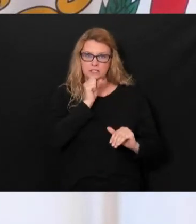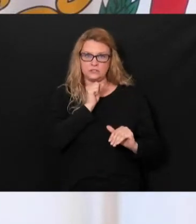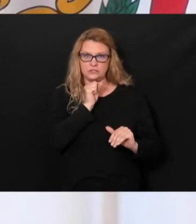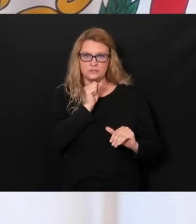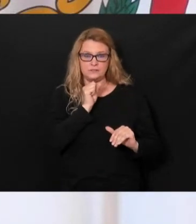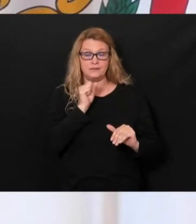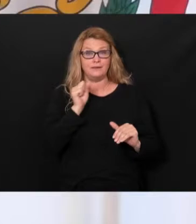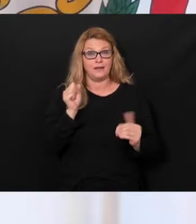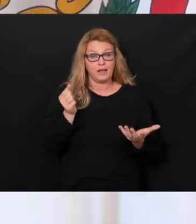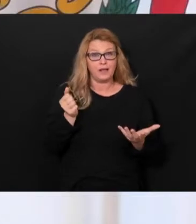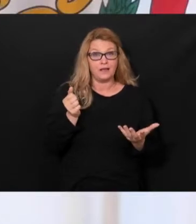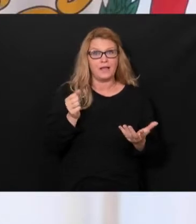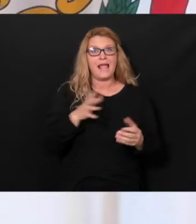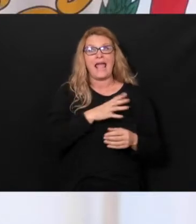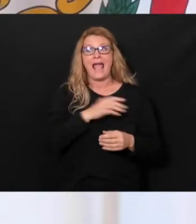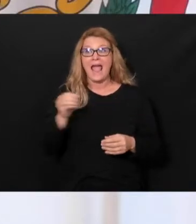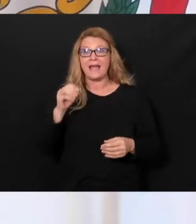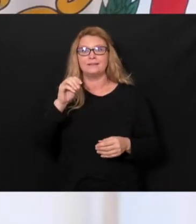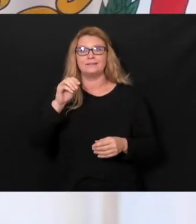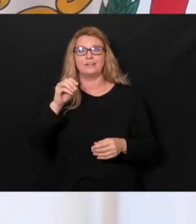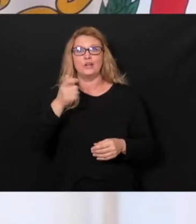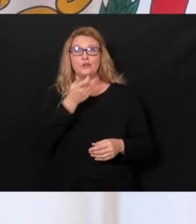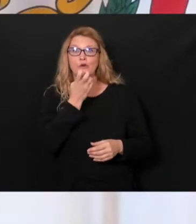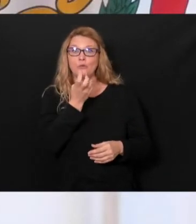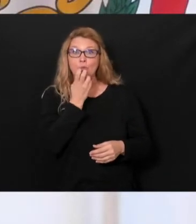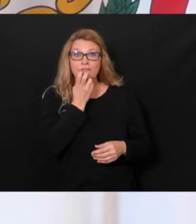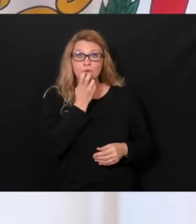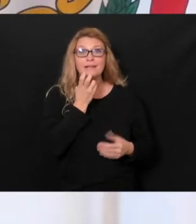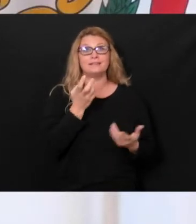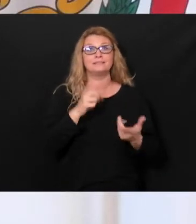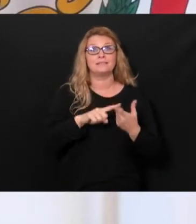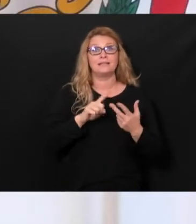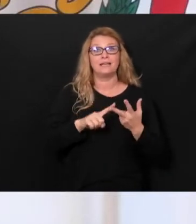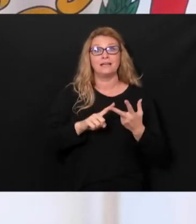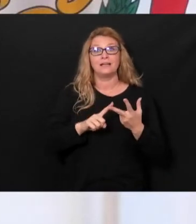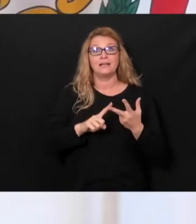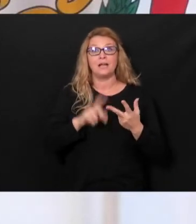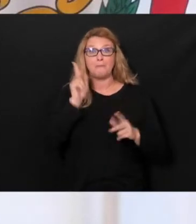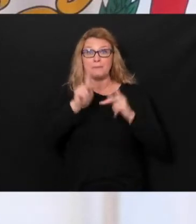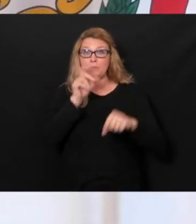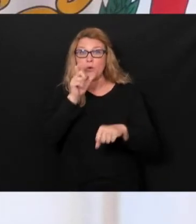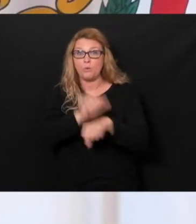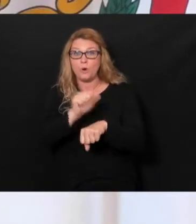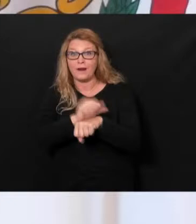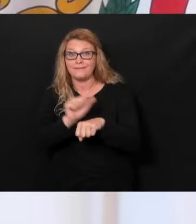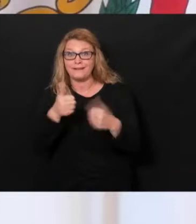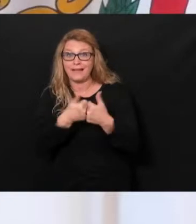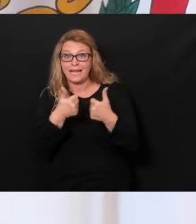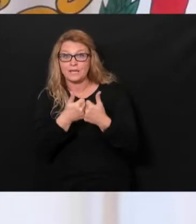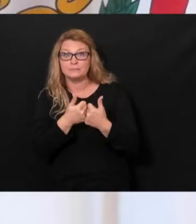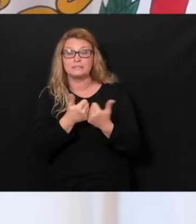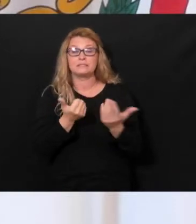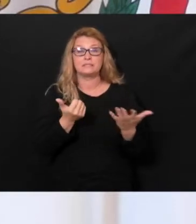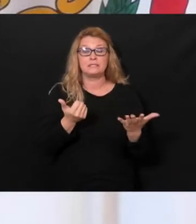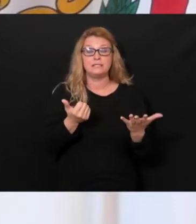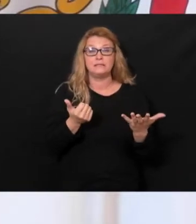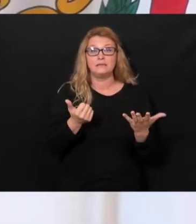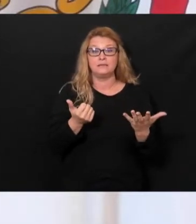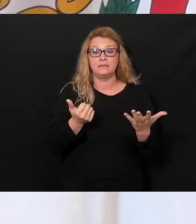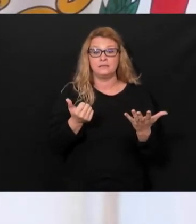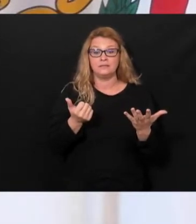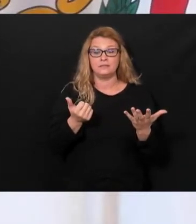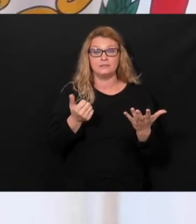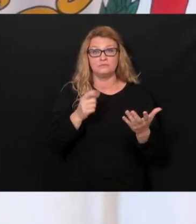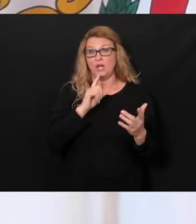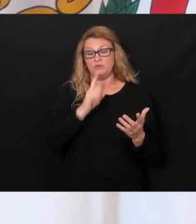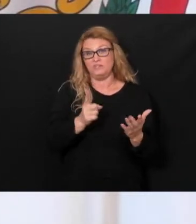as well as our officials, that we have that are going to be officiating the games. Now, just to be